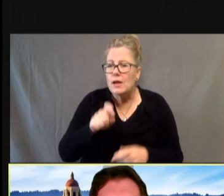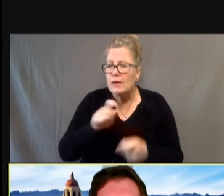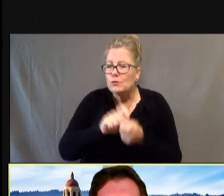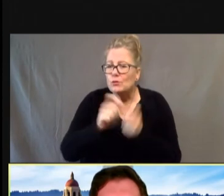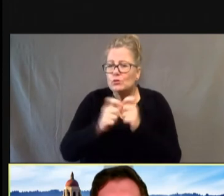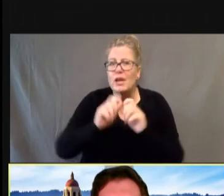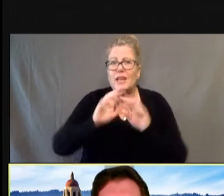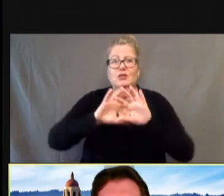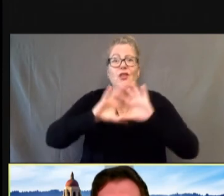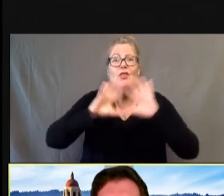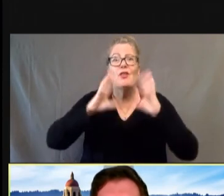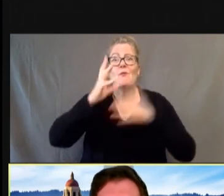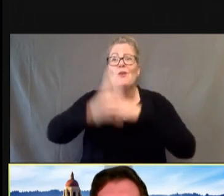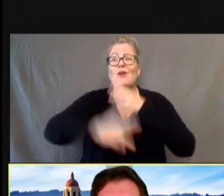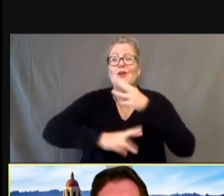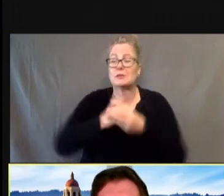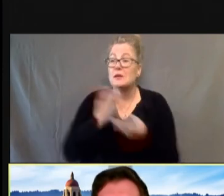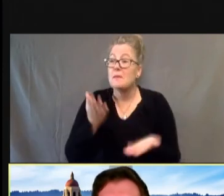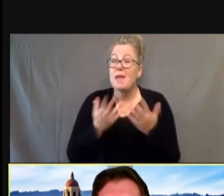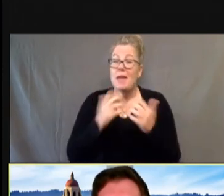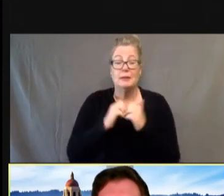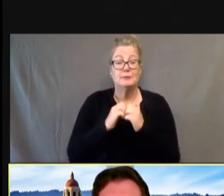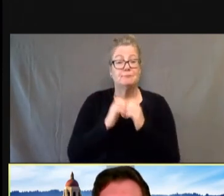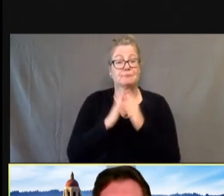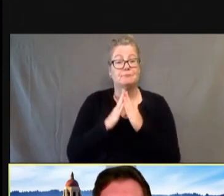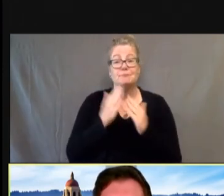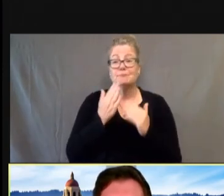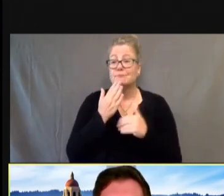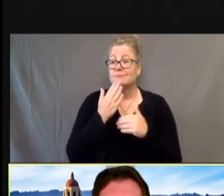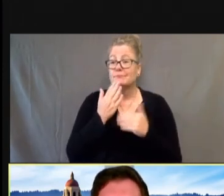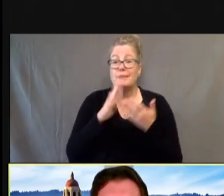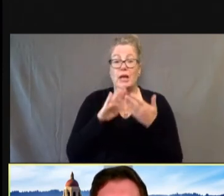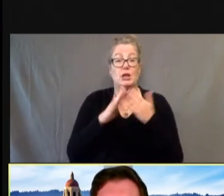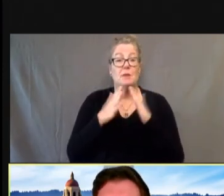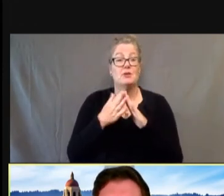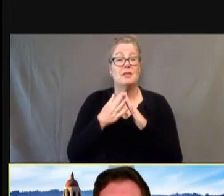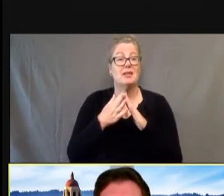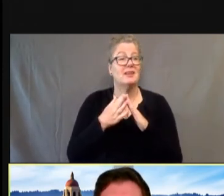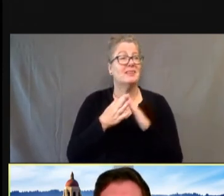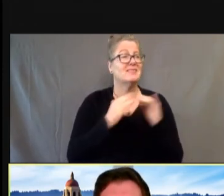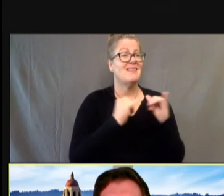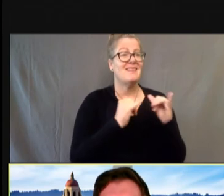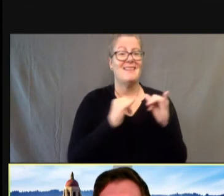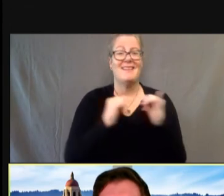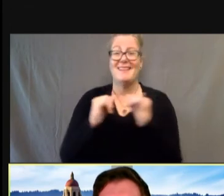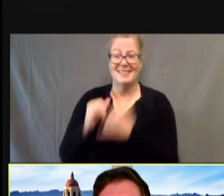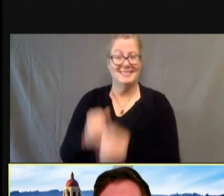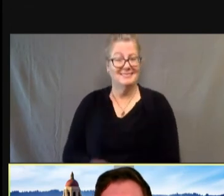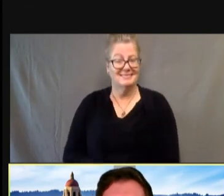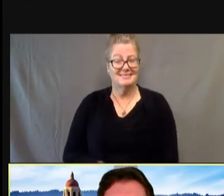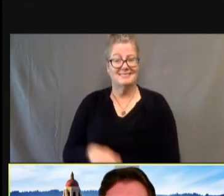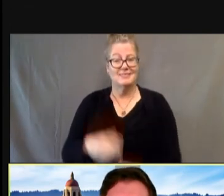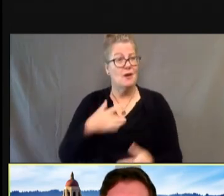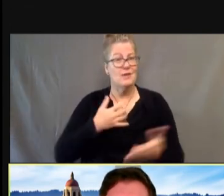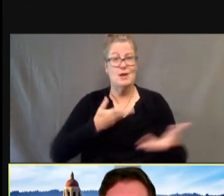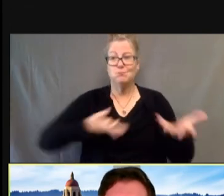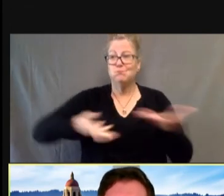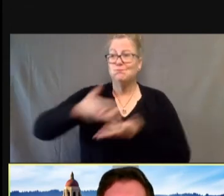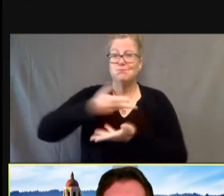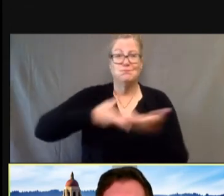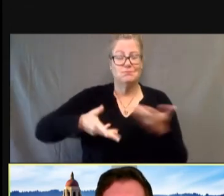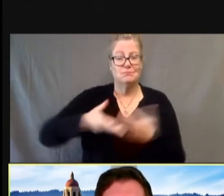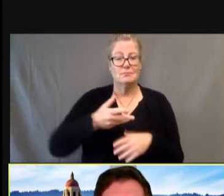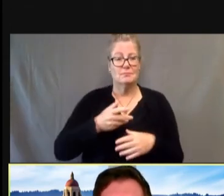simple as creating a community. Think intentionally about who you want to include and be as inclusive as